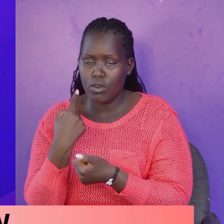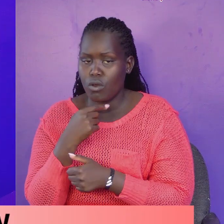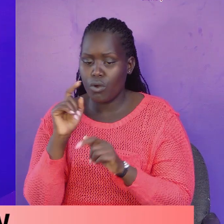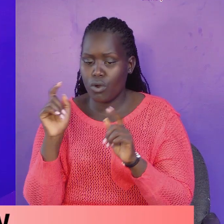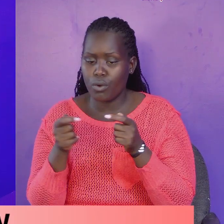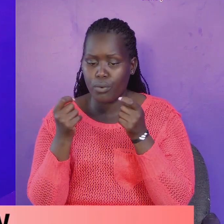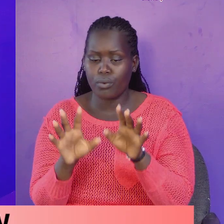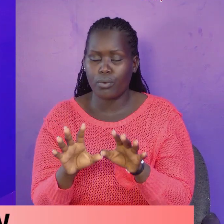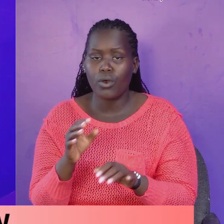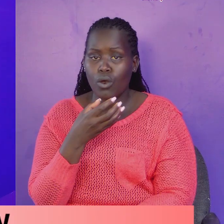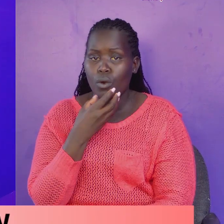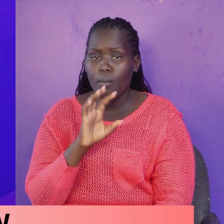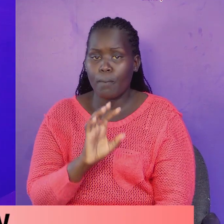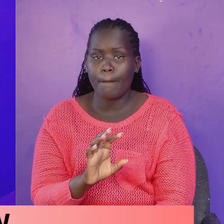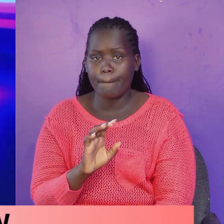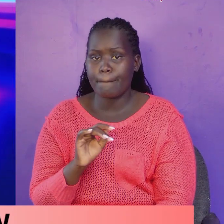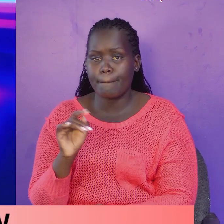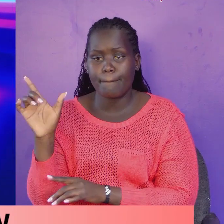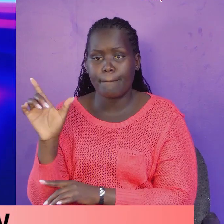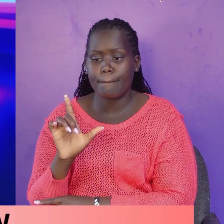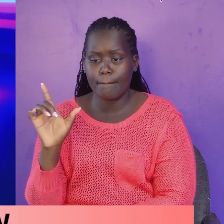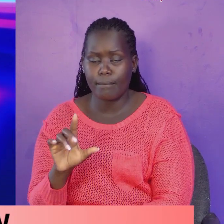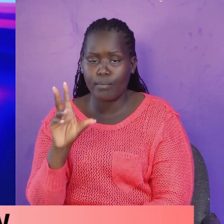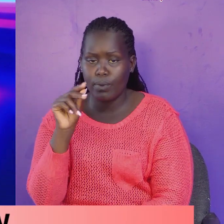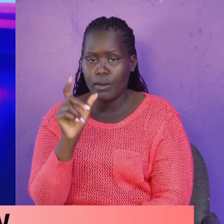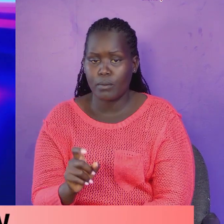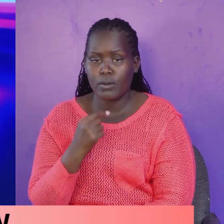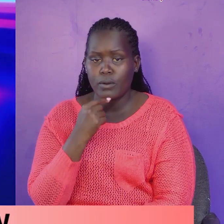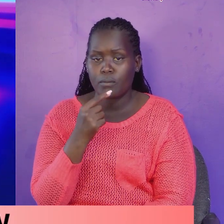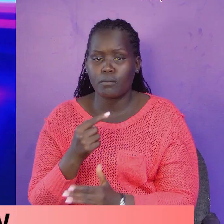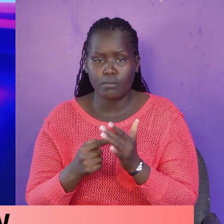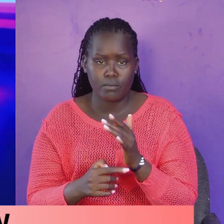bewitched Liverpool? No one. I just told you is just